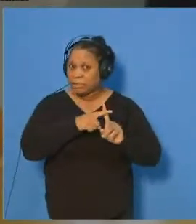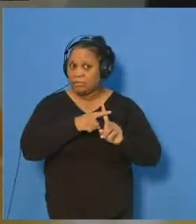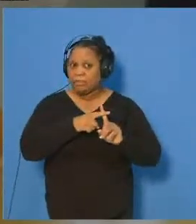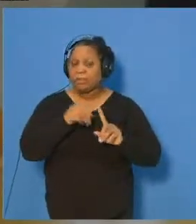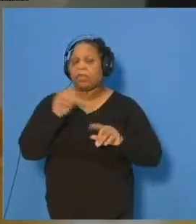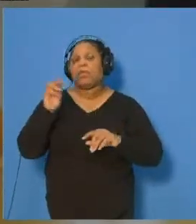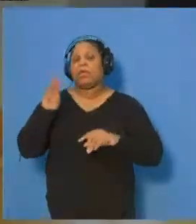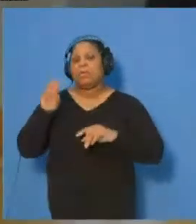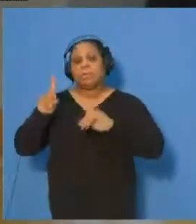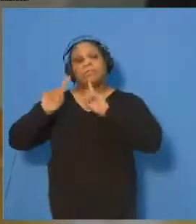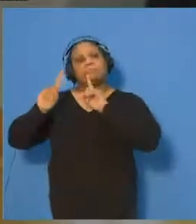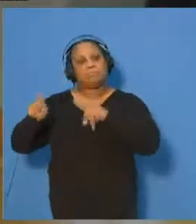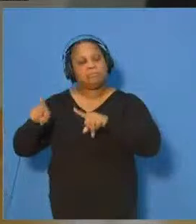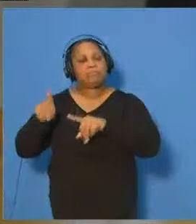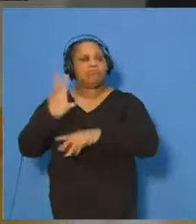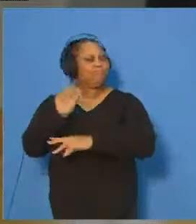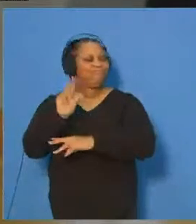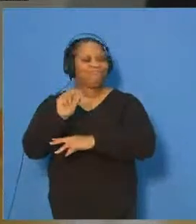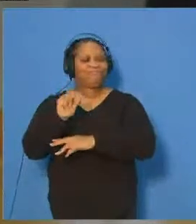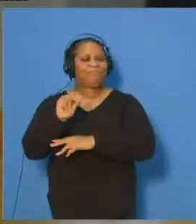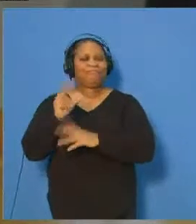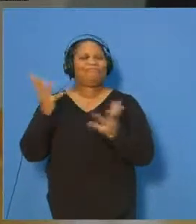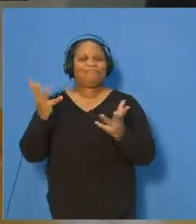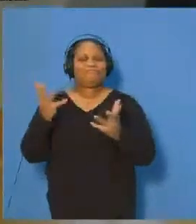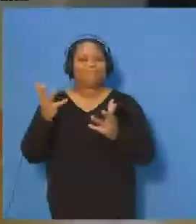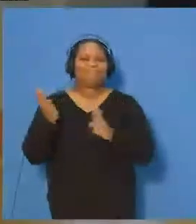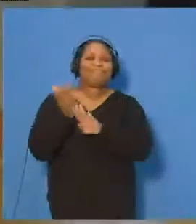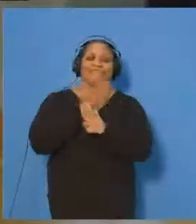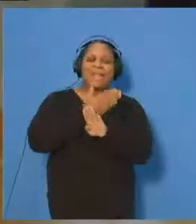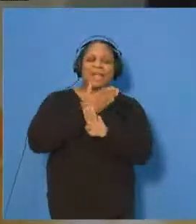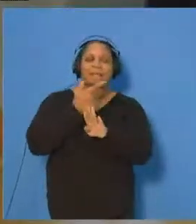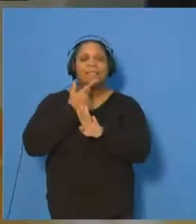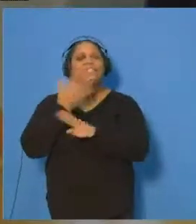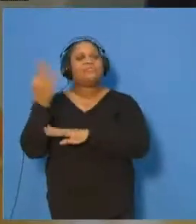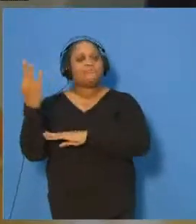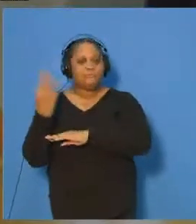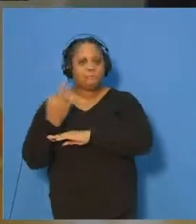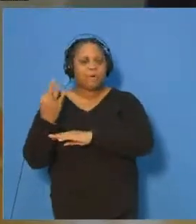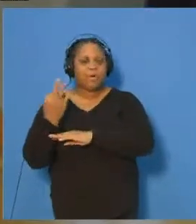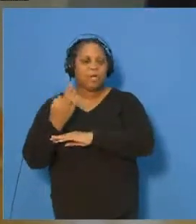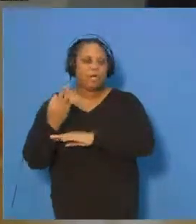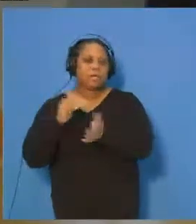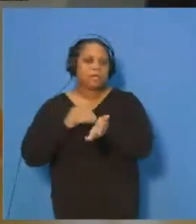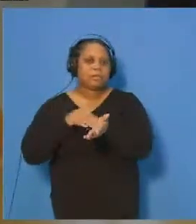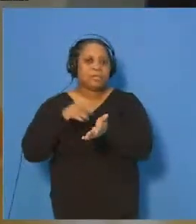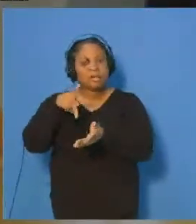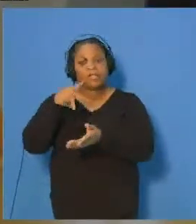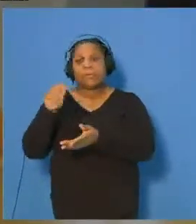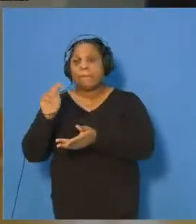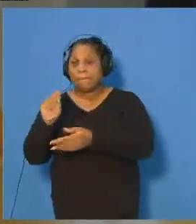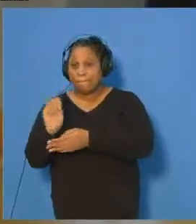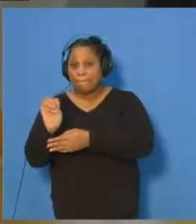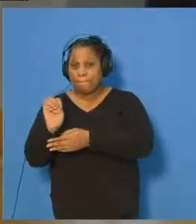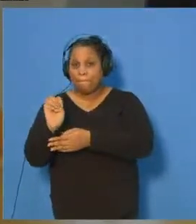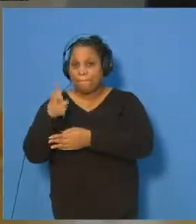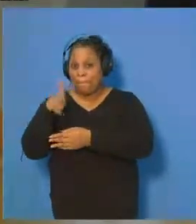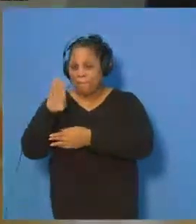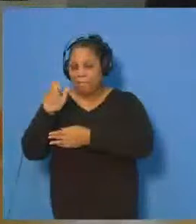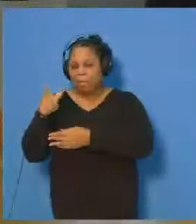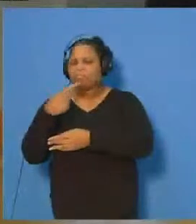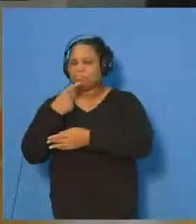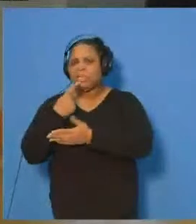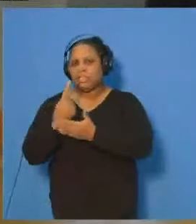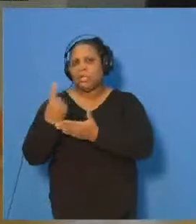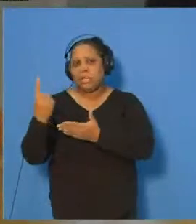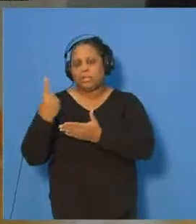said that there are four, as I mentioned on Friday, that unless, and Dr. People had actually mentioned this as well last week,